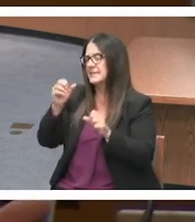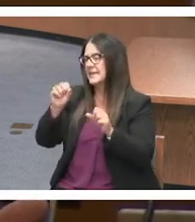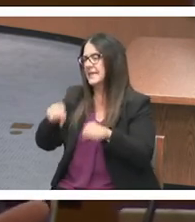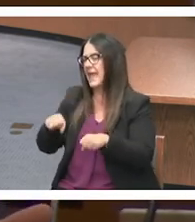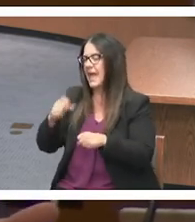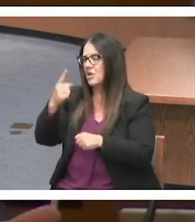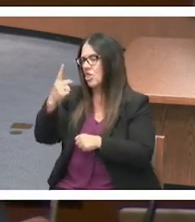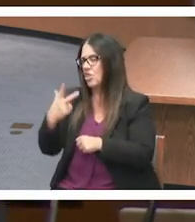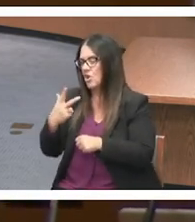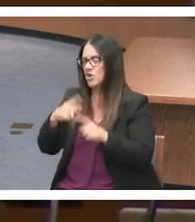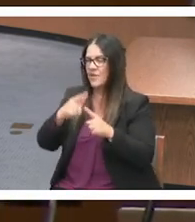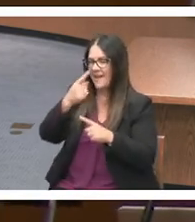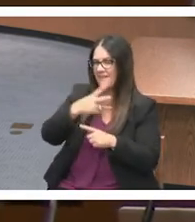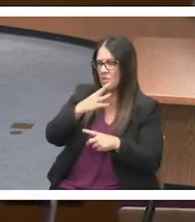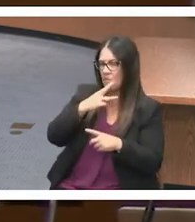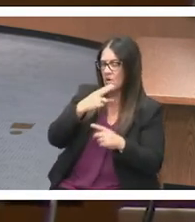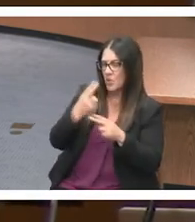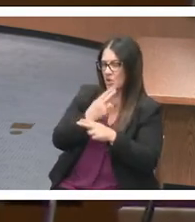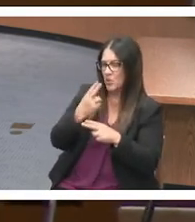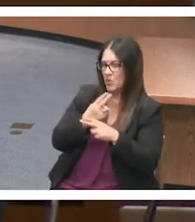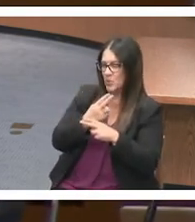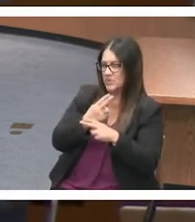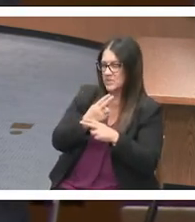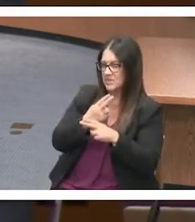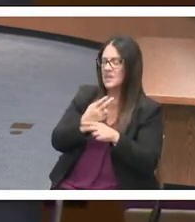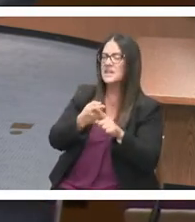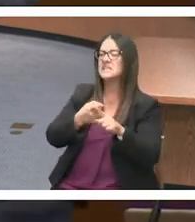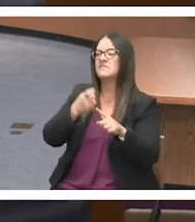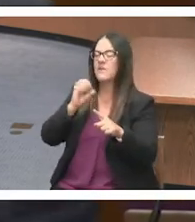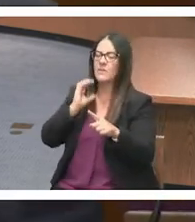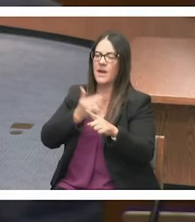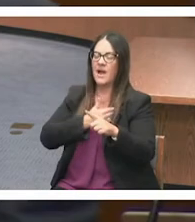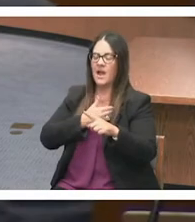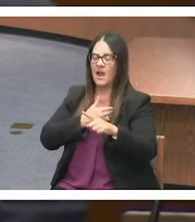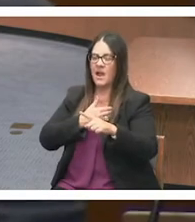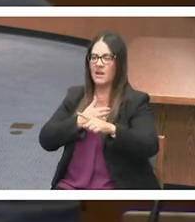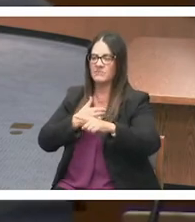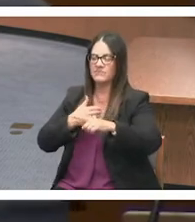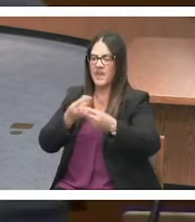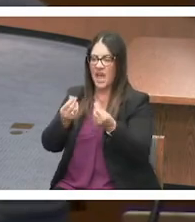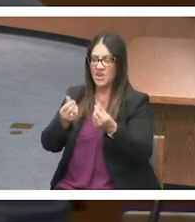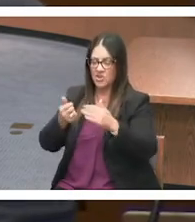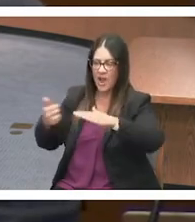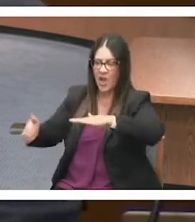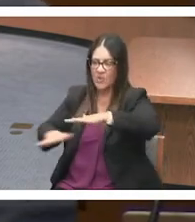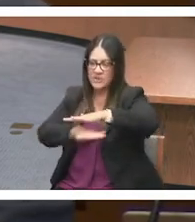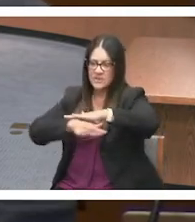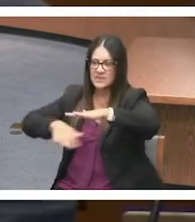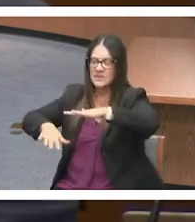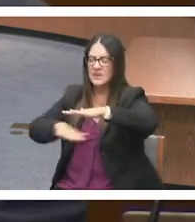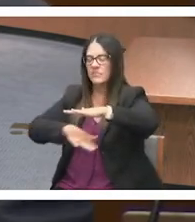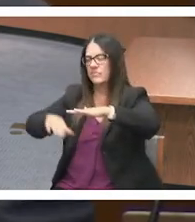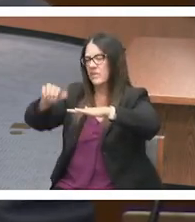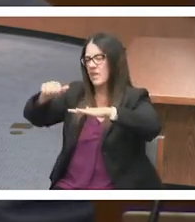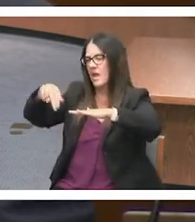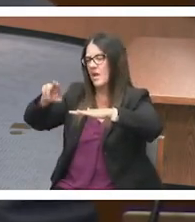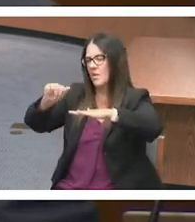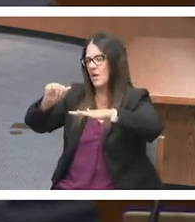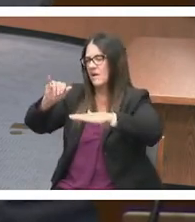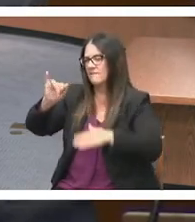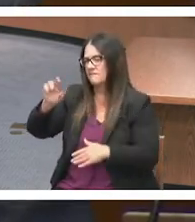half the water we use in the state is derived from our underground aquifers. And in some parts of the state, like the southern San Joaquin